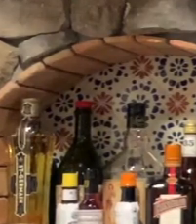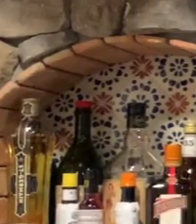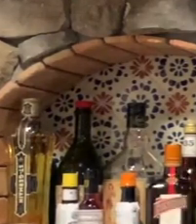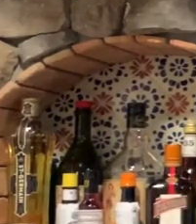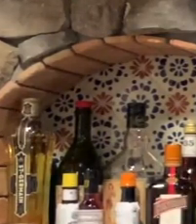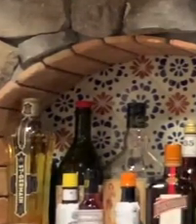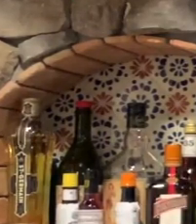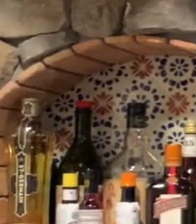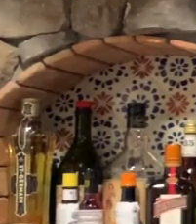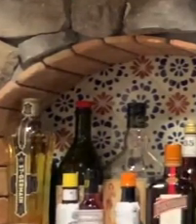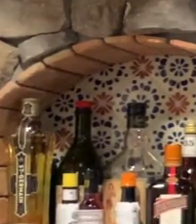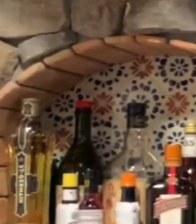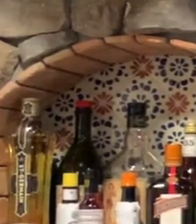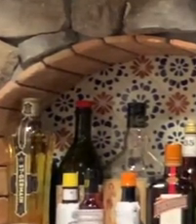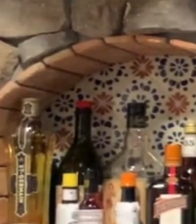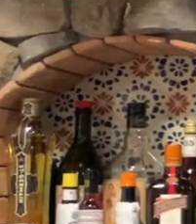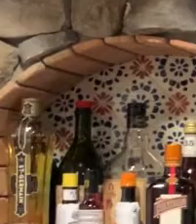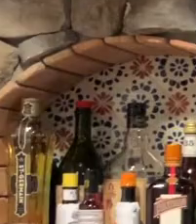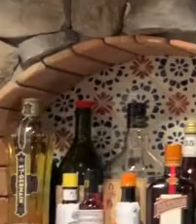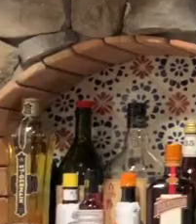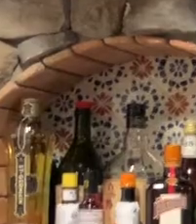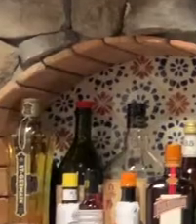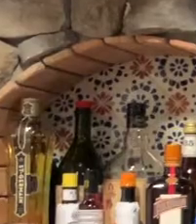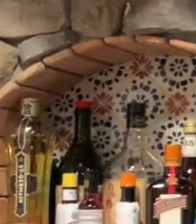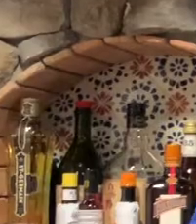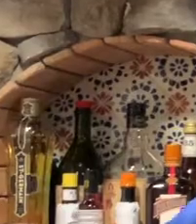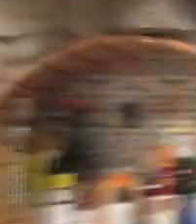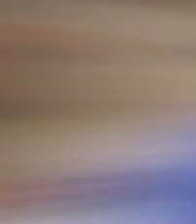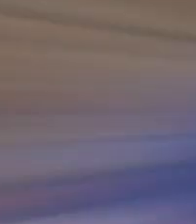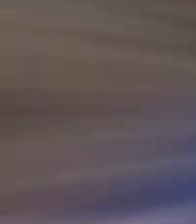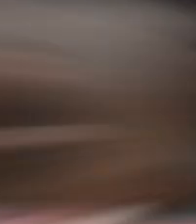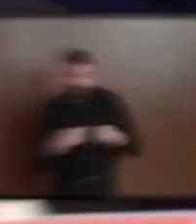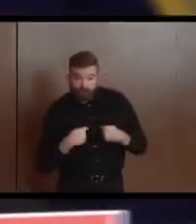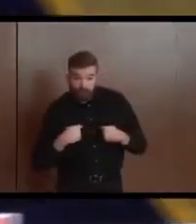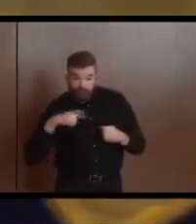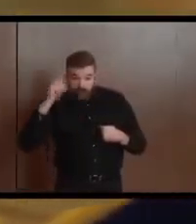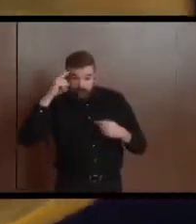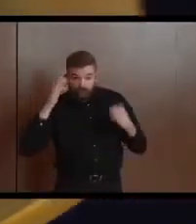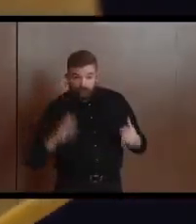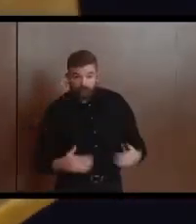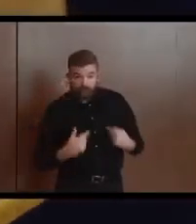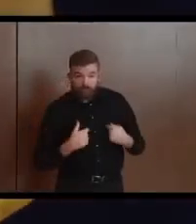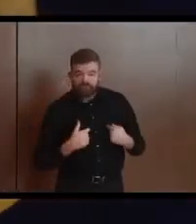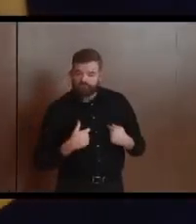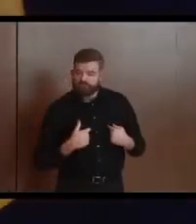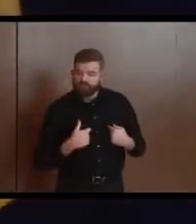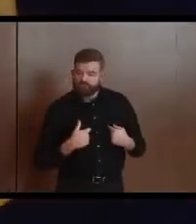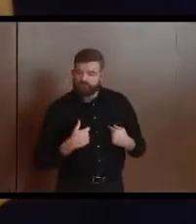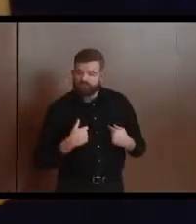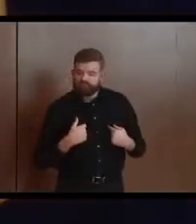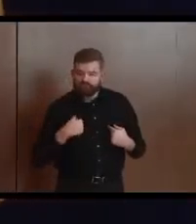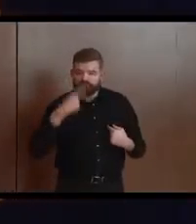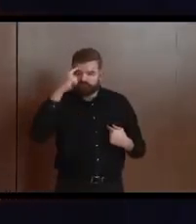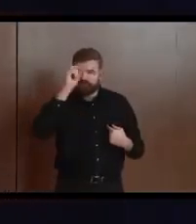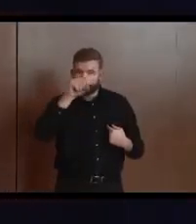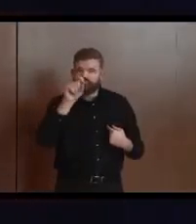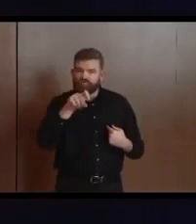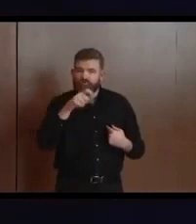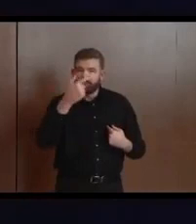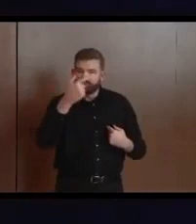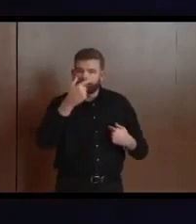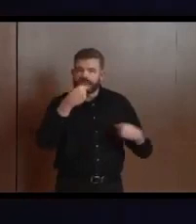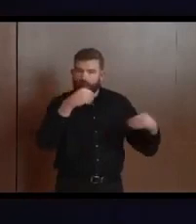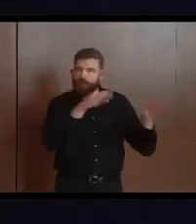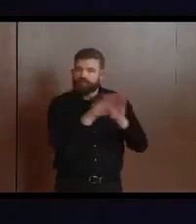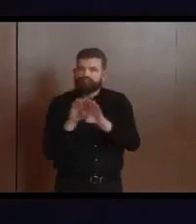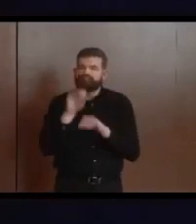going to put some clips here for you to watch, and then we'll have some commentary after. There's a lawsuit, as you probably know, that's been filed on this